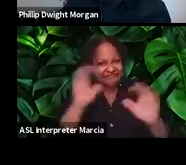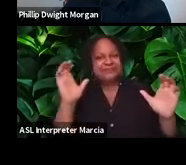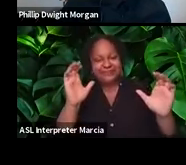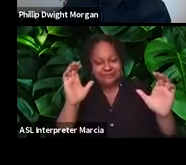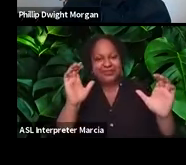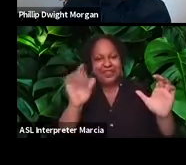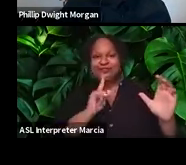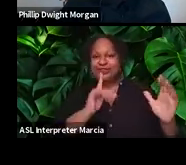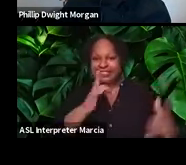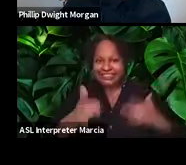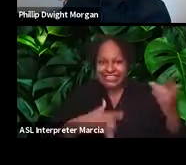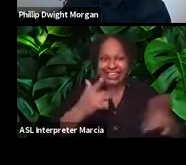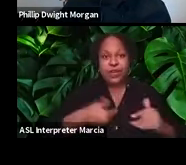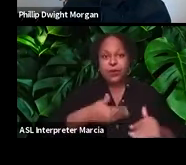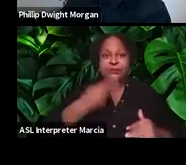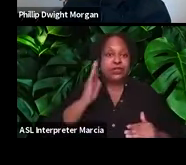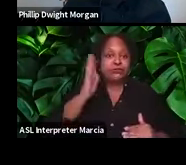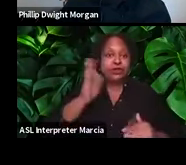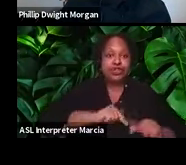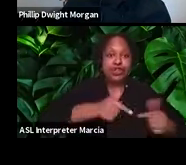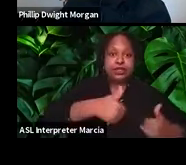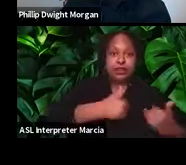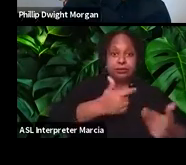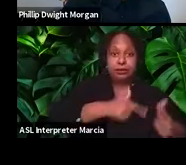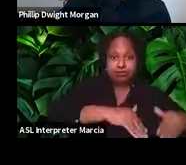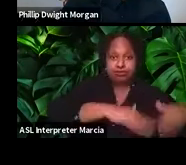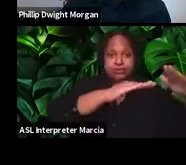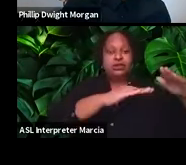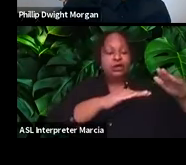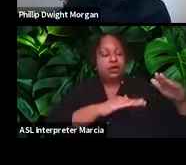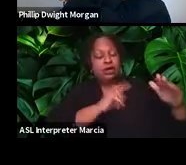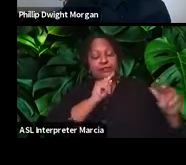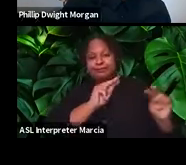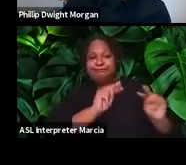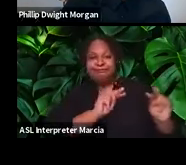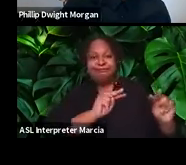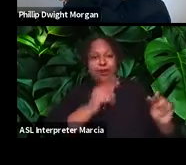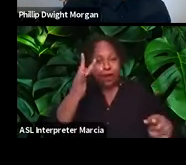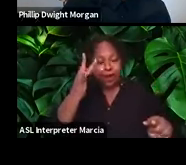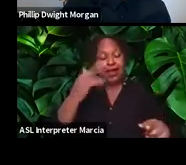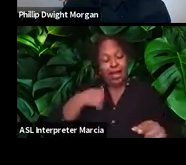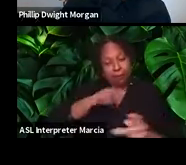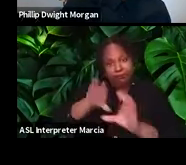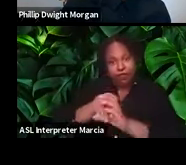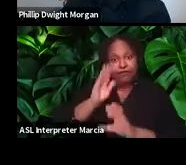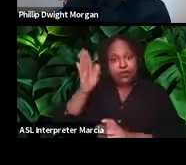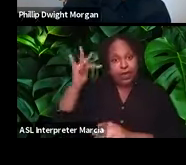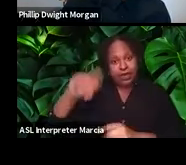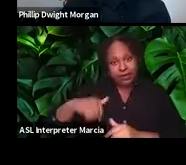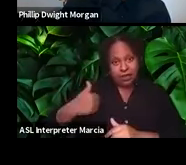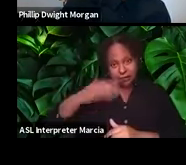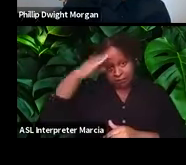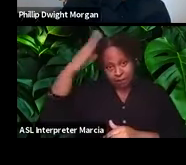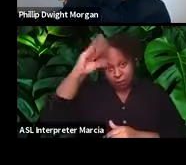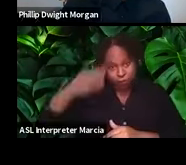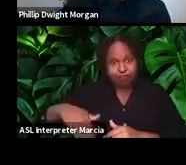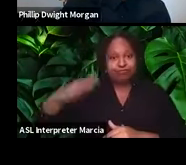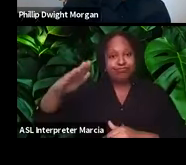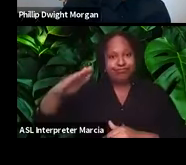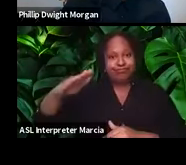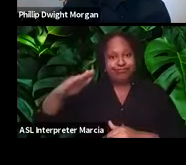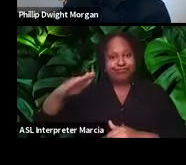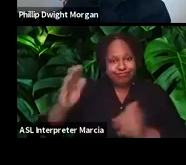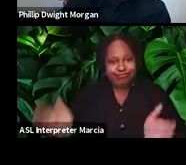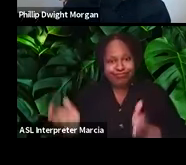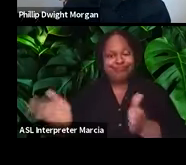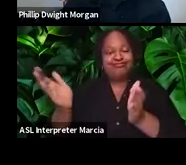so welcome to see what the future is going to look like, because I'll be a part of it, because I'm raising a young Black boy in it. So that's where my hope